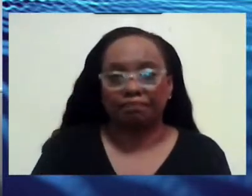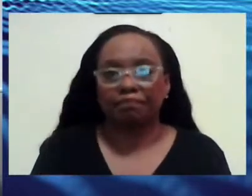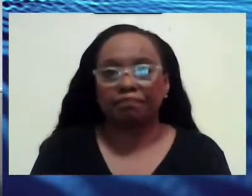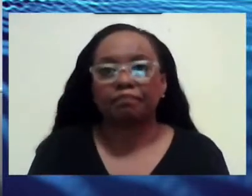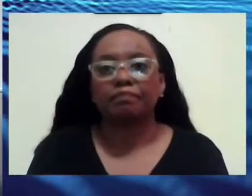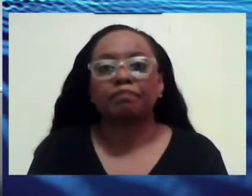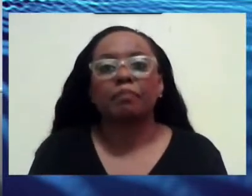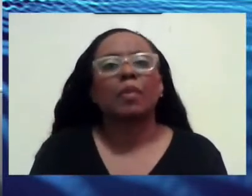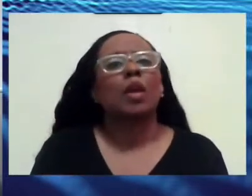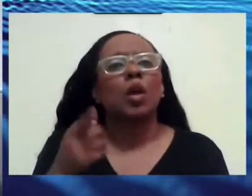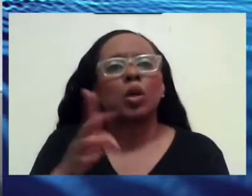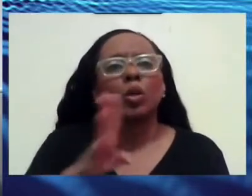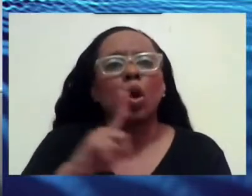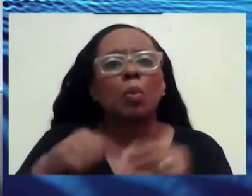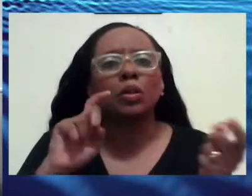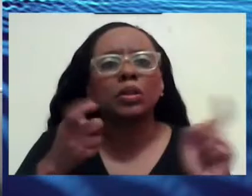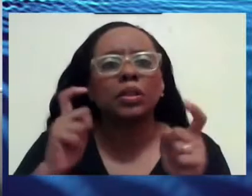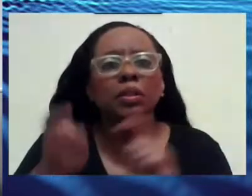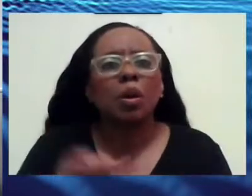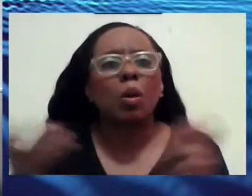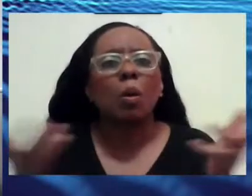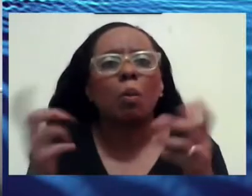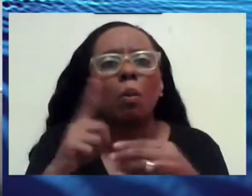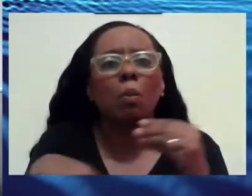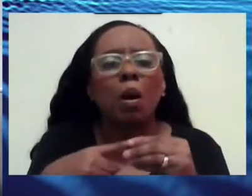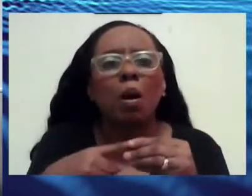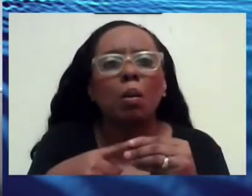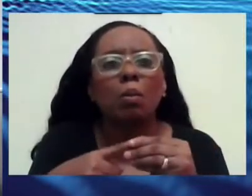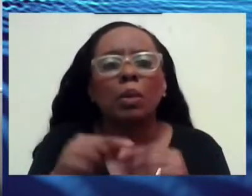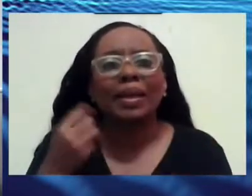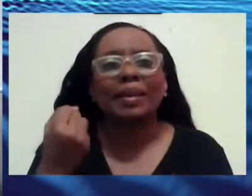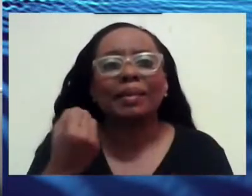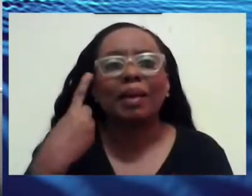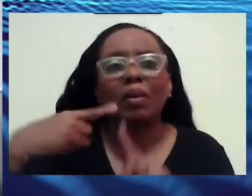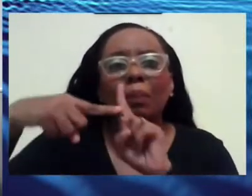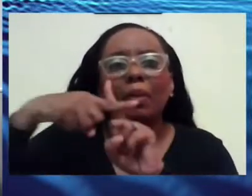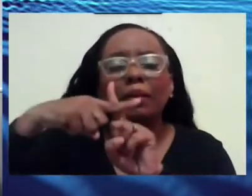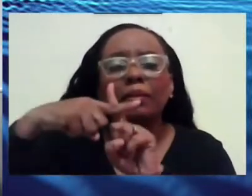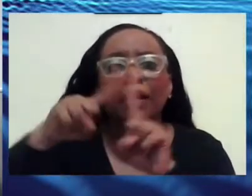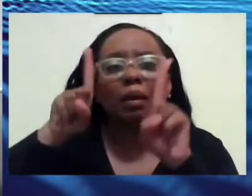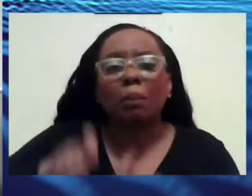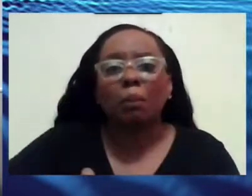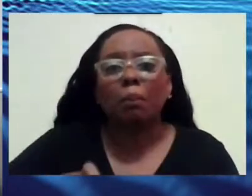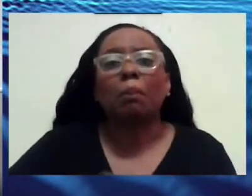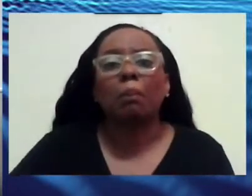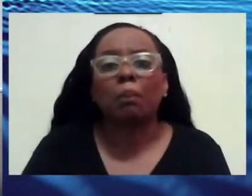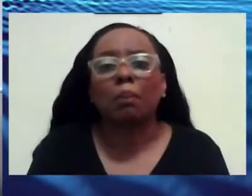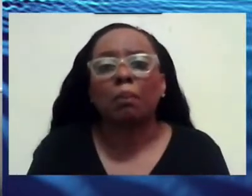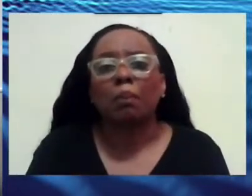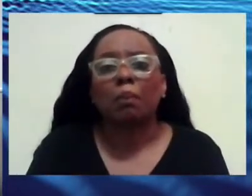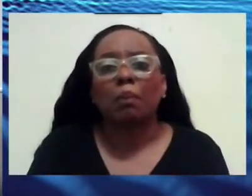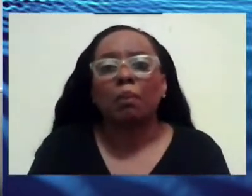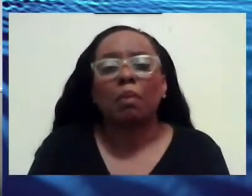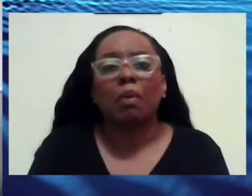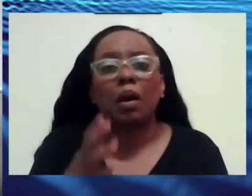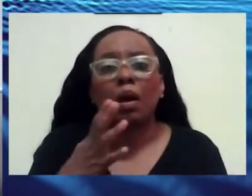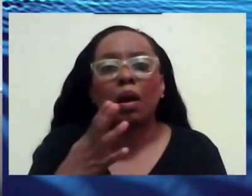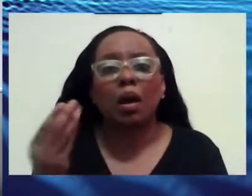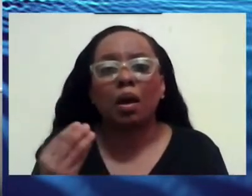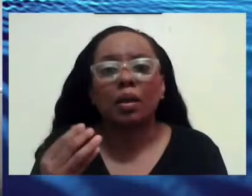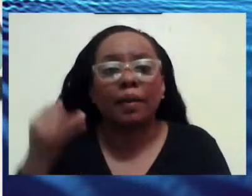11+ exam? How will it be dealt with? And would any consideration be given to adjusting the final